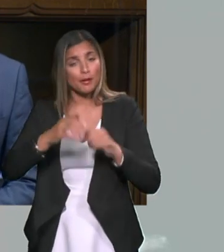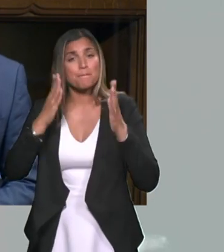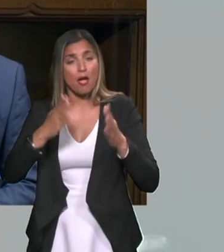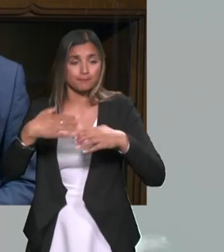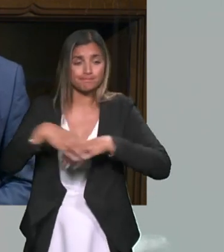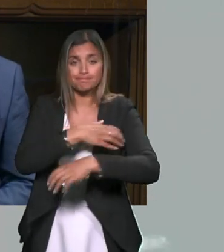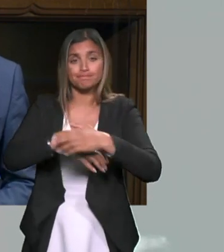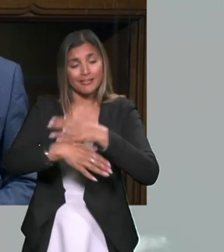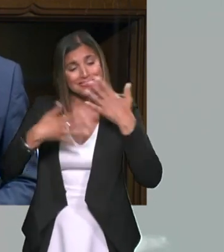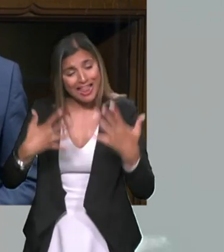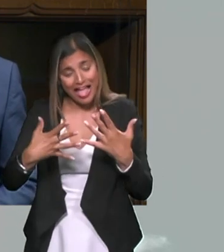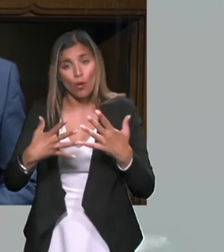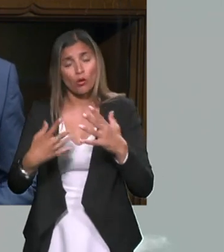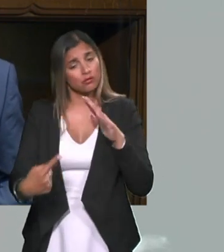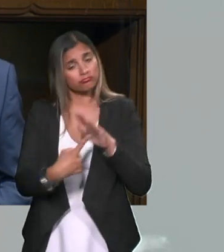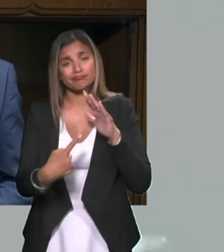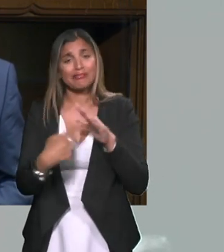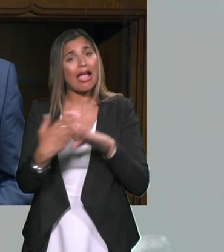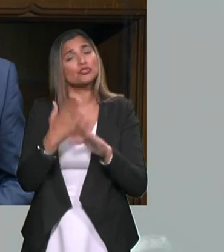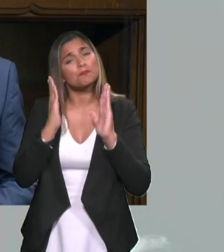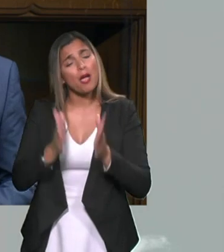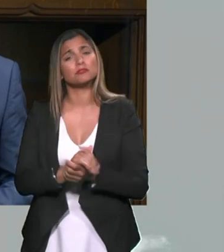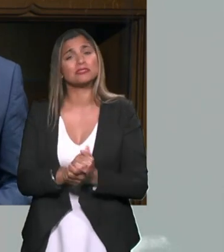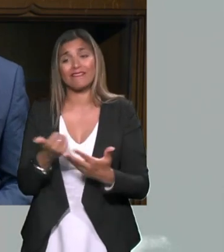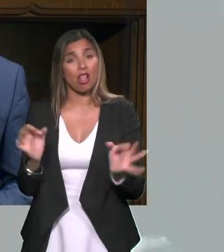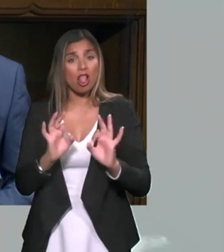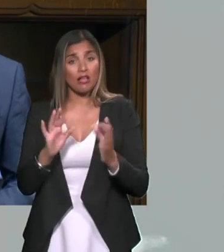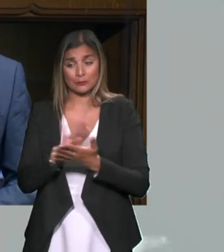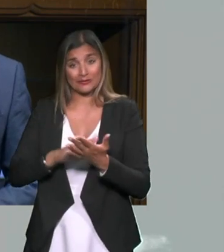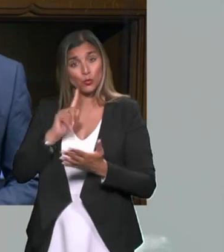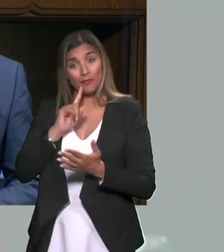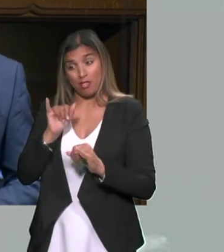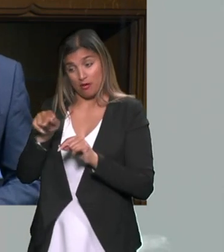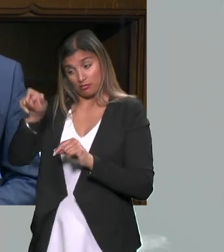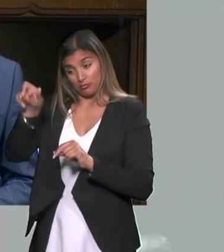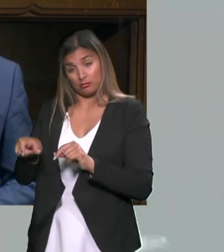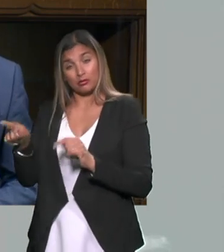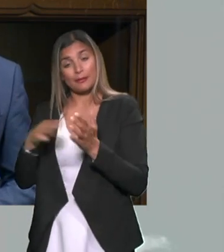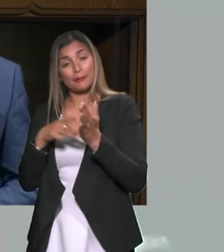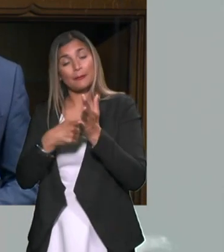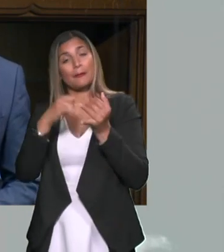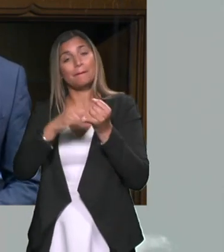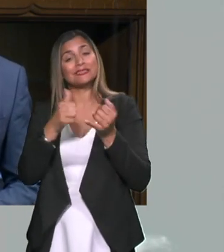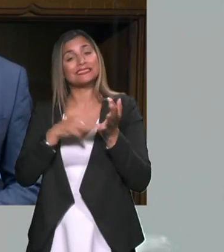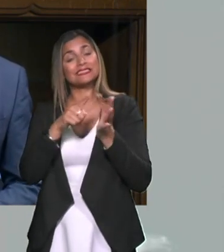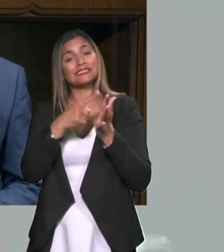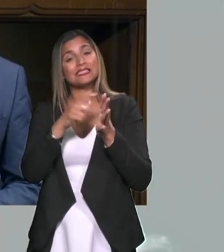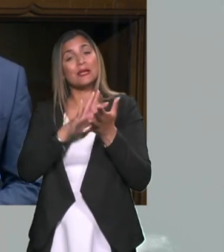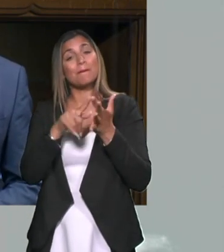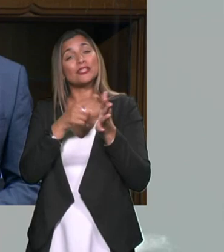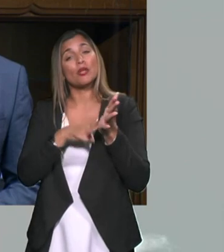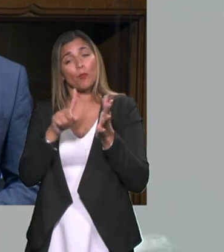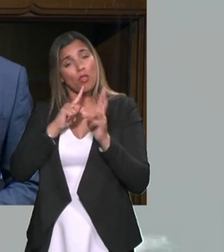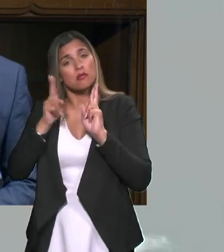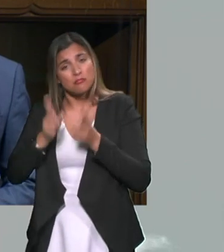there won't be many more Mrs. Meachams. Does the PM accept we now are living through an